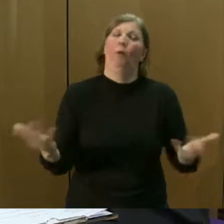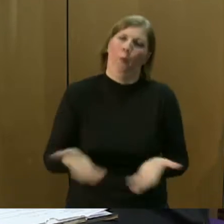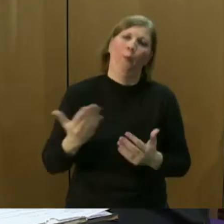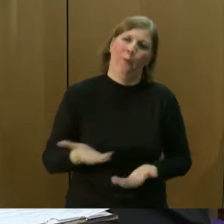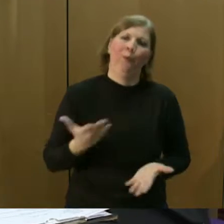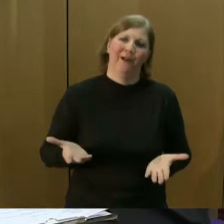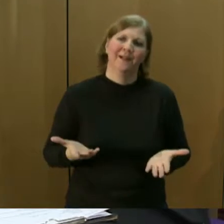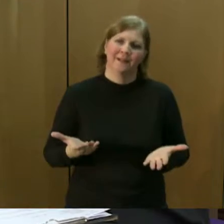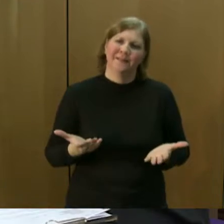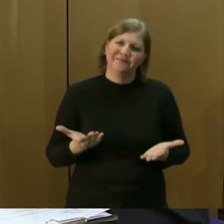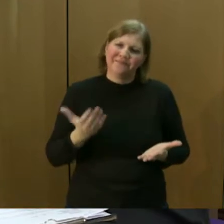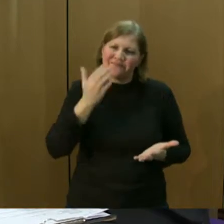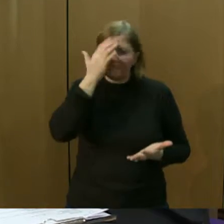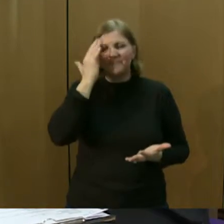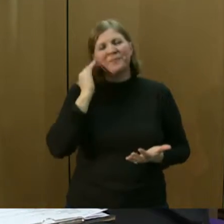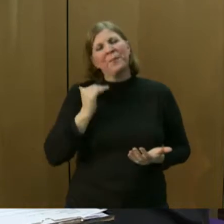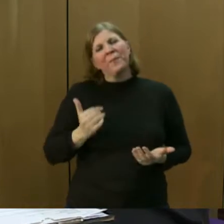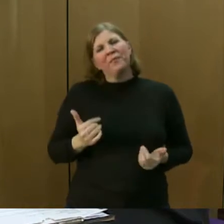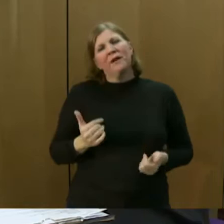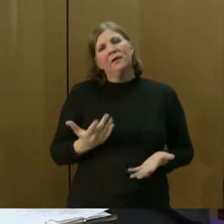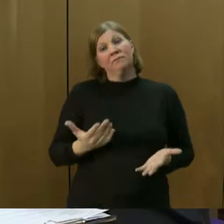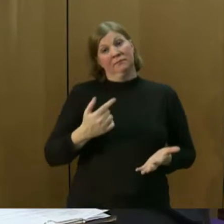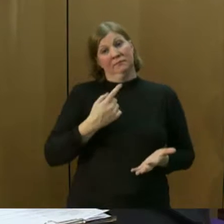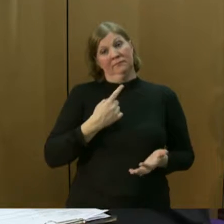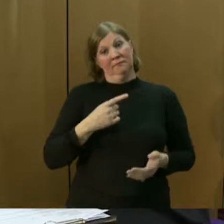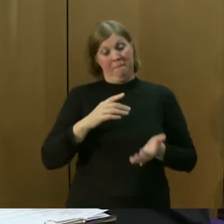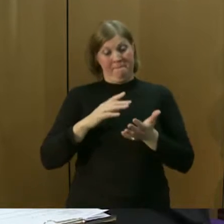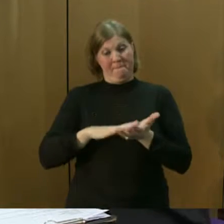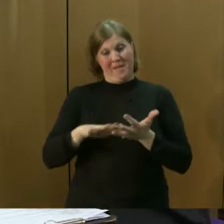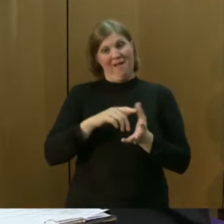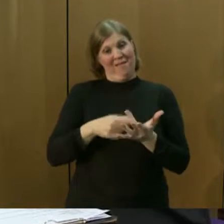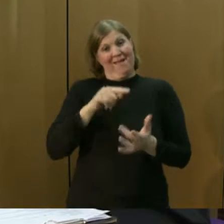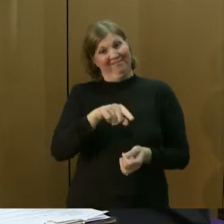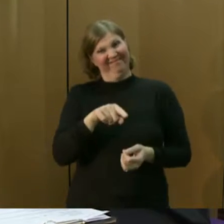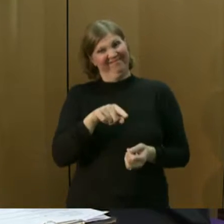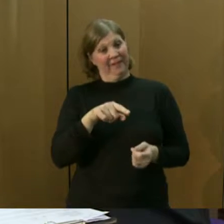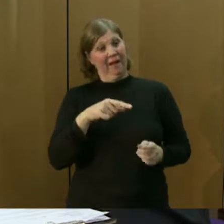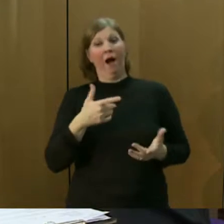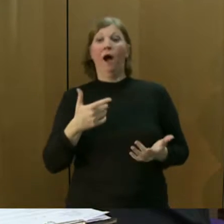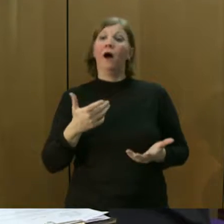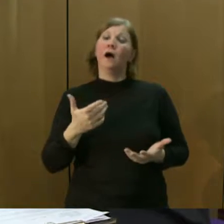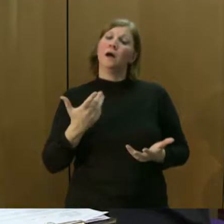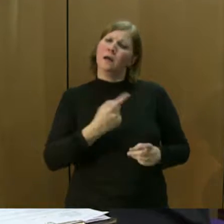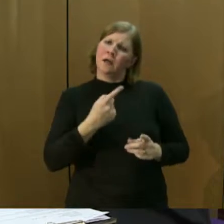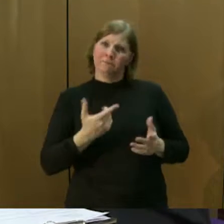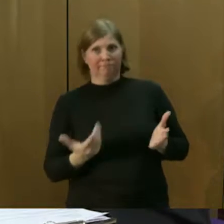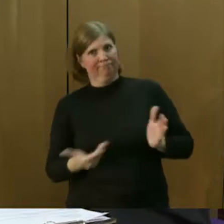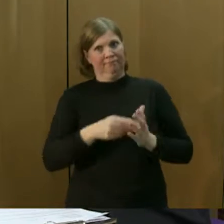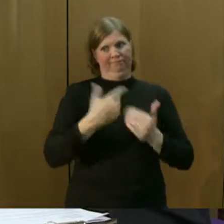and work that is often restaged, what do you get out of bringing work to Edinburgh, and what does David get out of